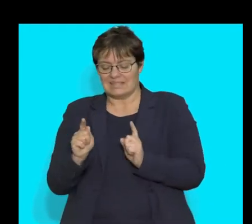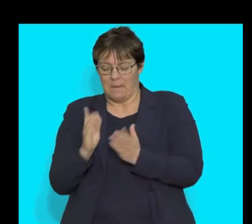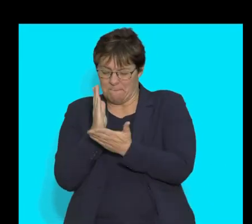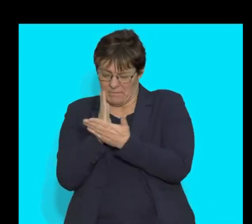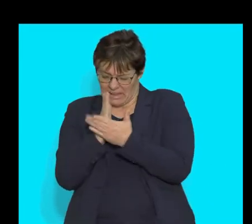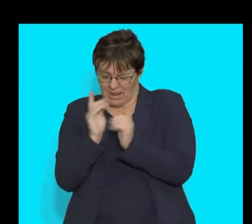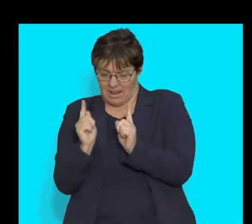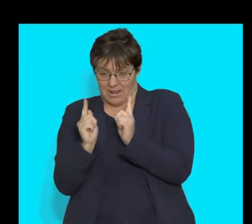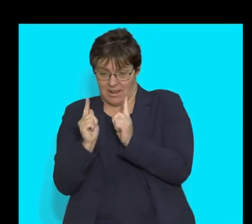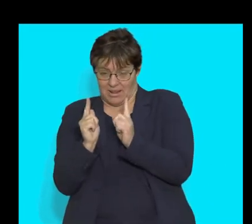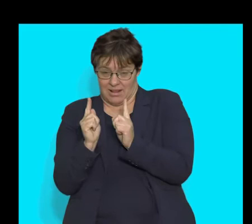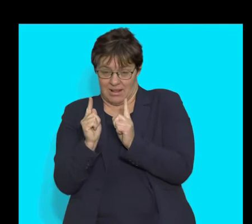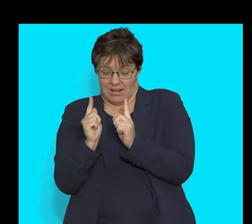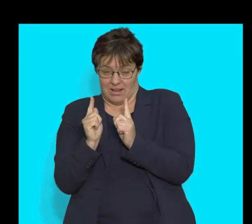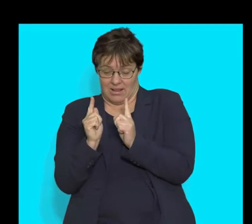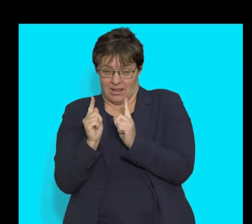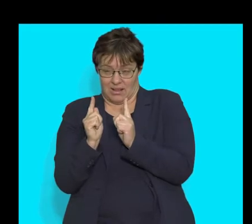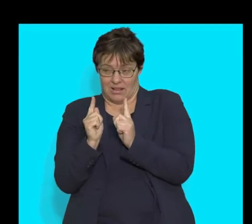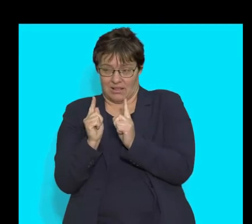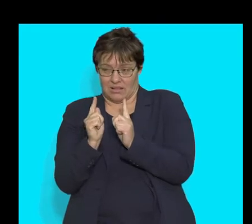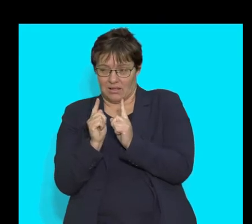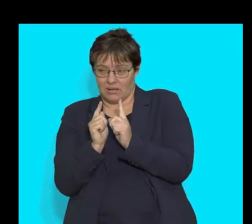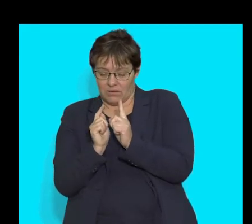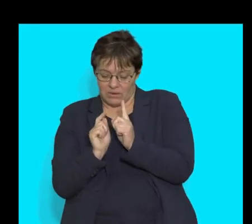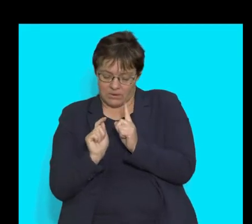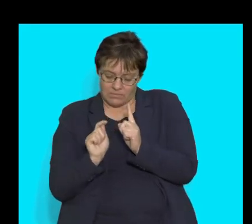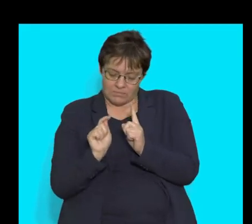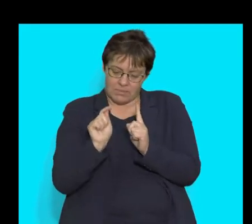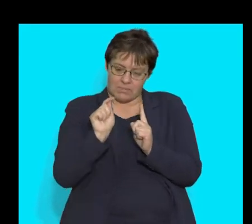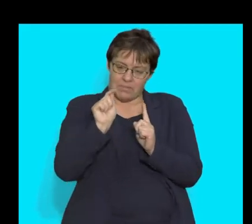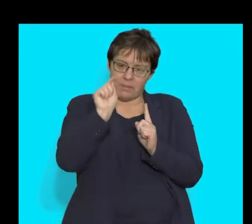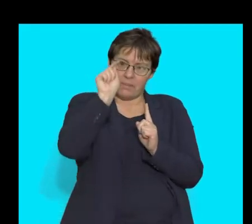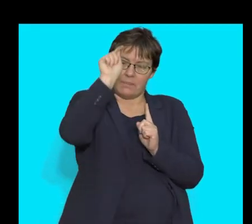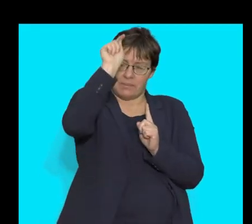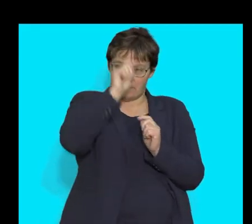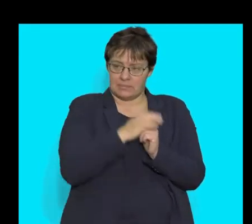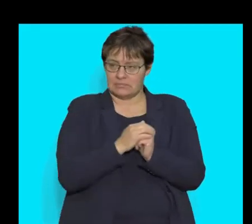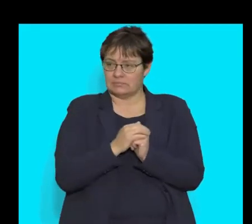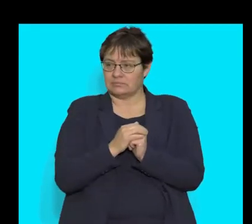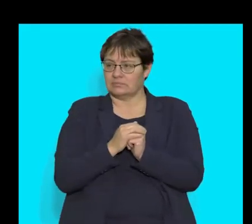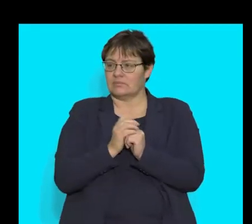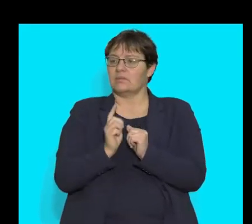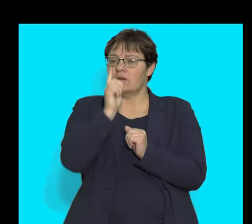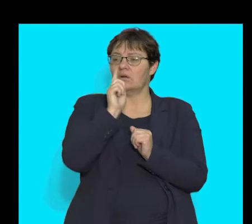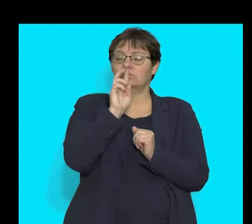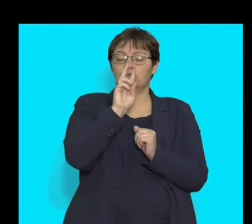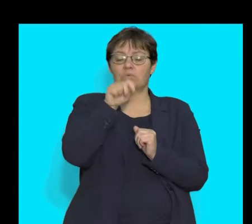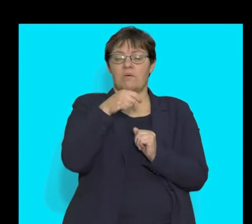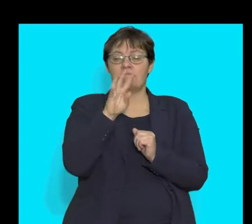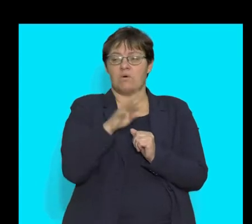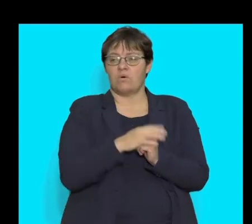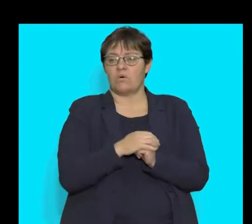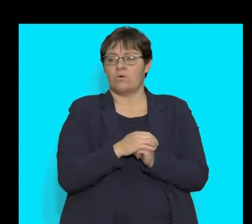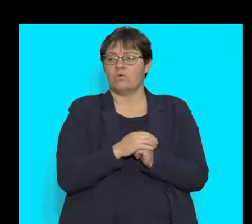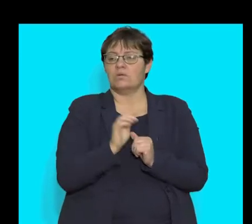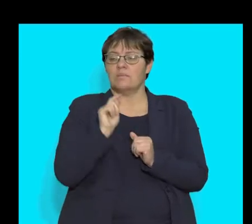there. It's halfway between those two. So I'm going to do a line up here, and it's going to go to 2,4, which is